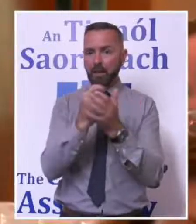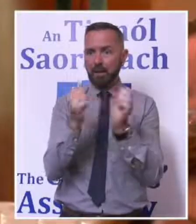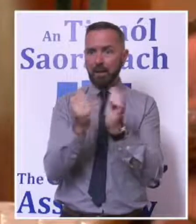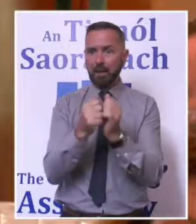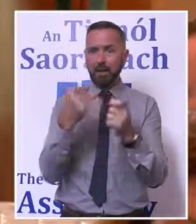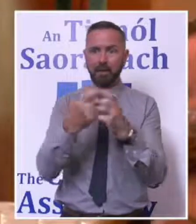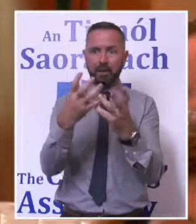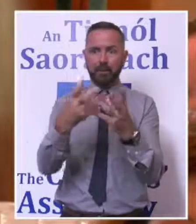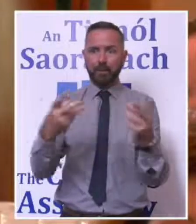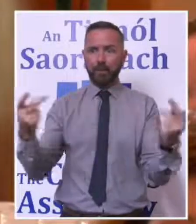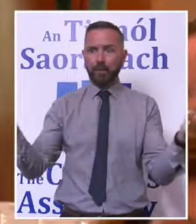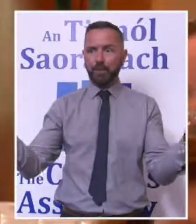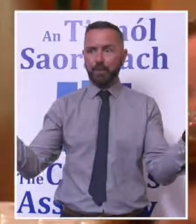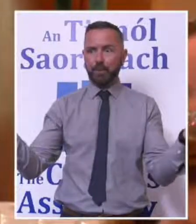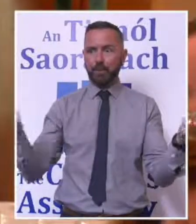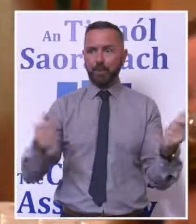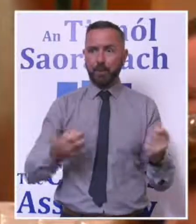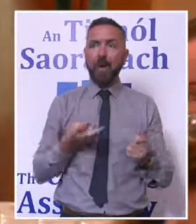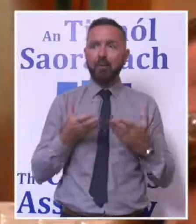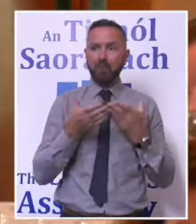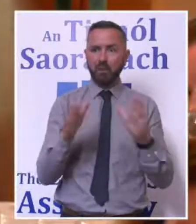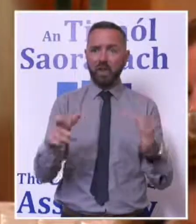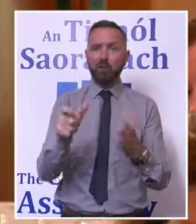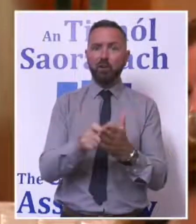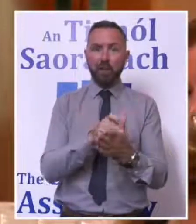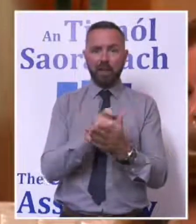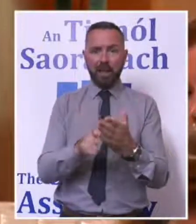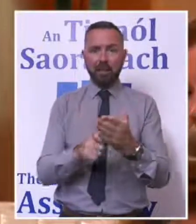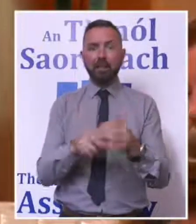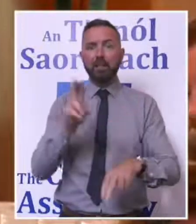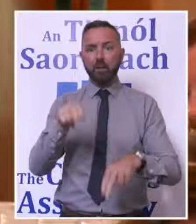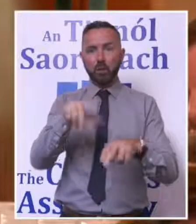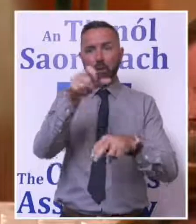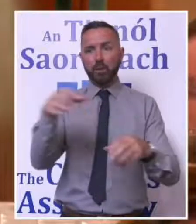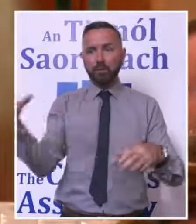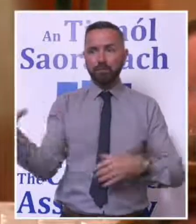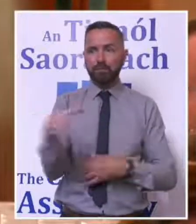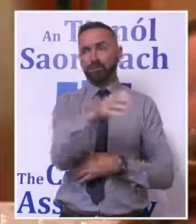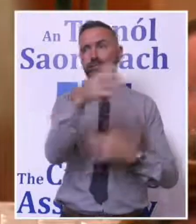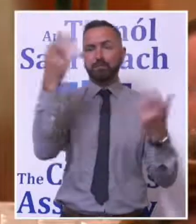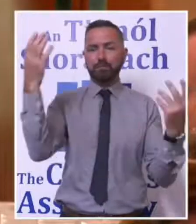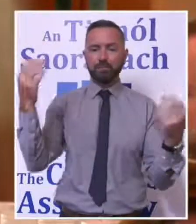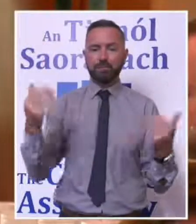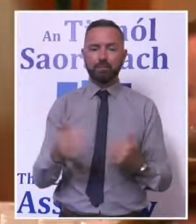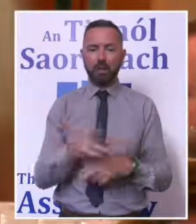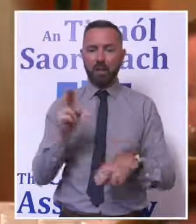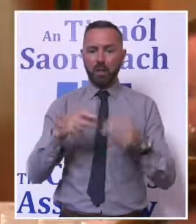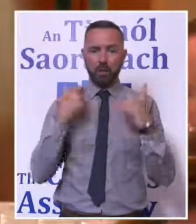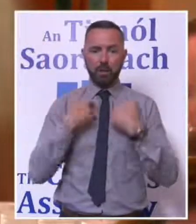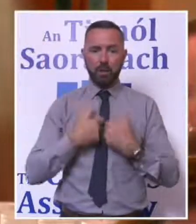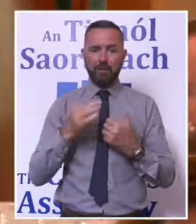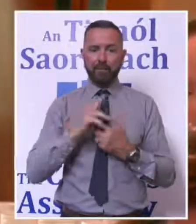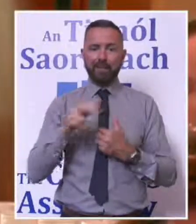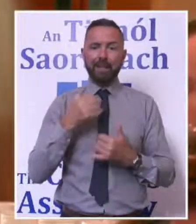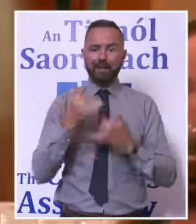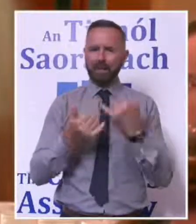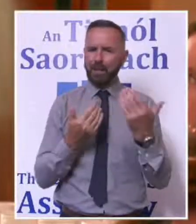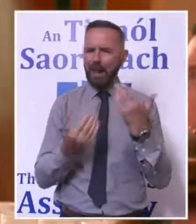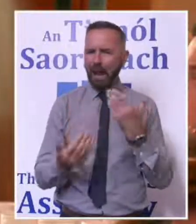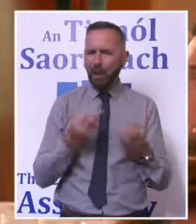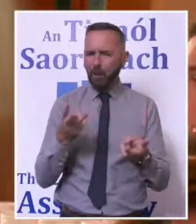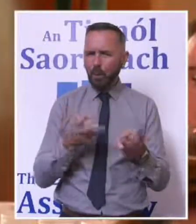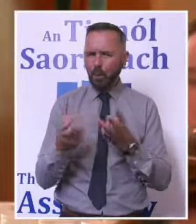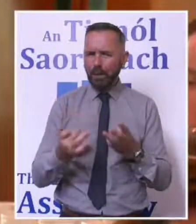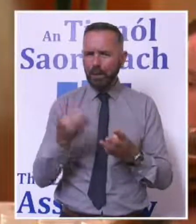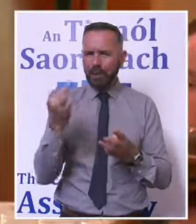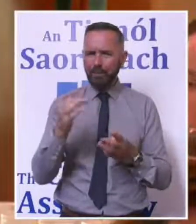meeting, and then there'll be a general election within the 4 councils over the next few weeks for a new mayor for the coming year. So how would that work if you